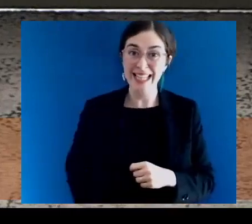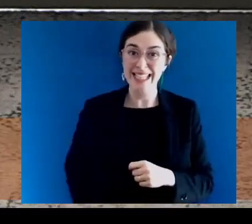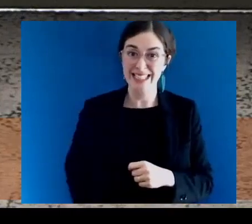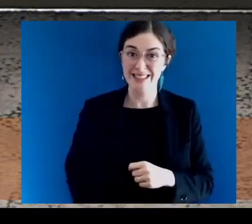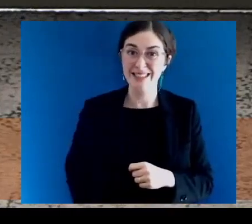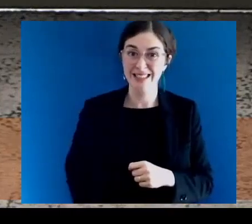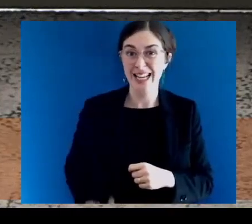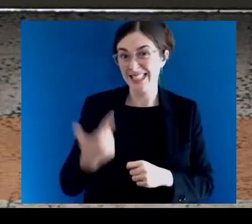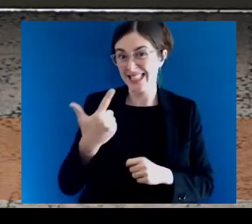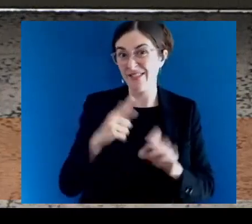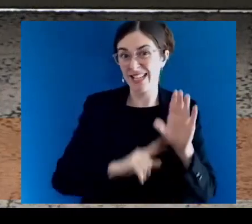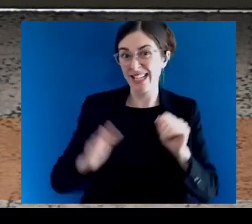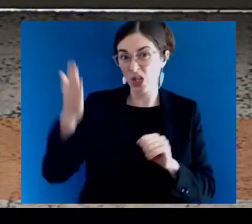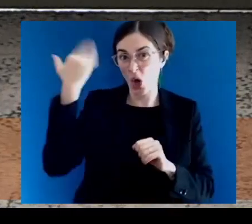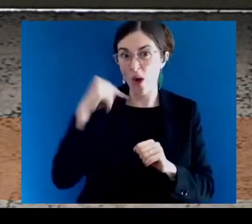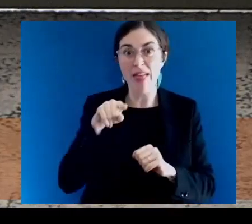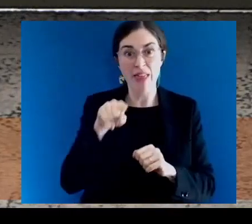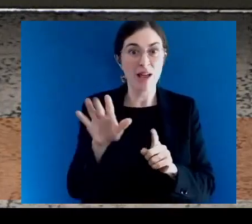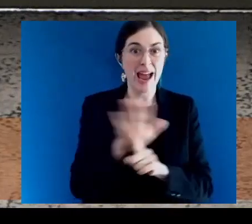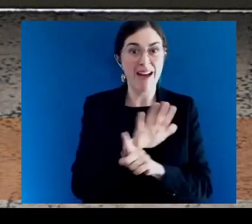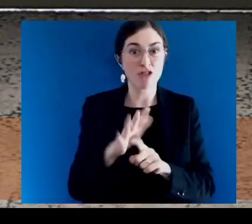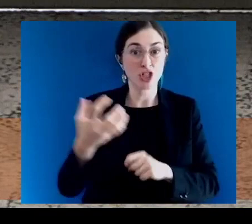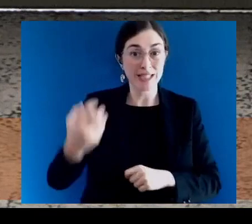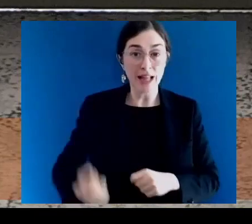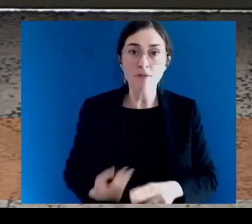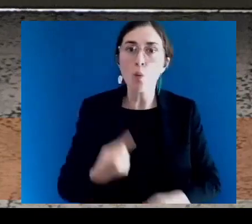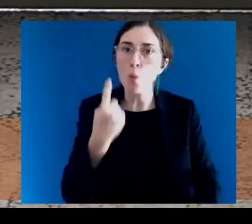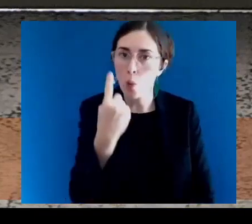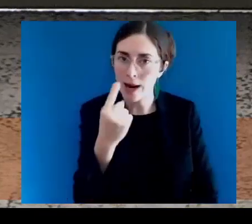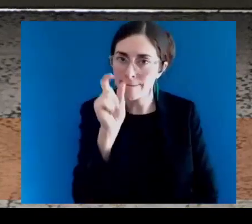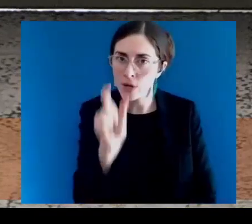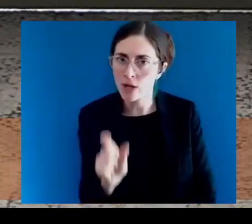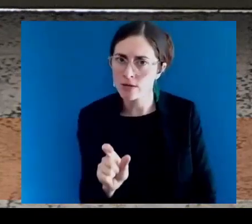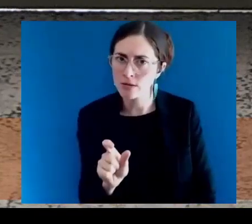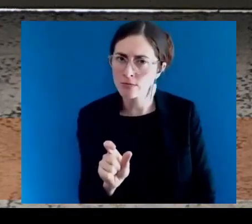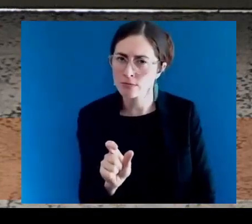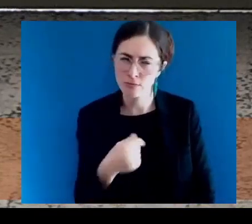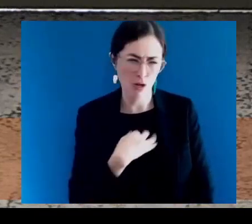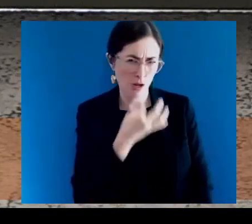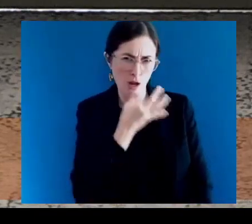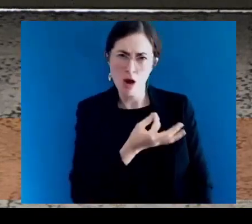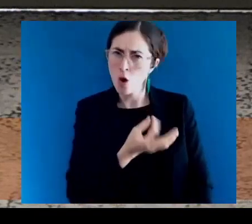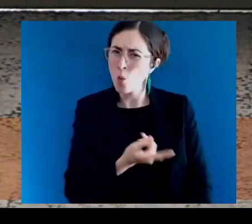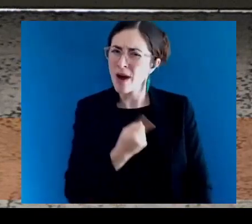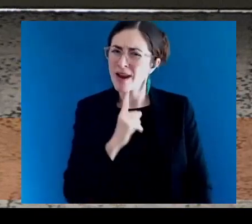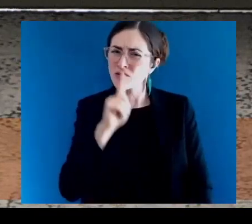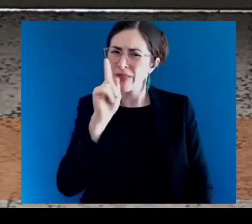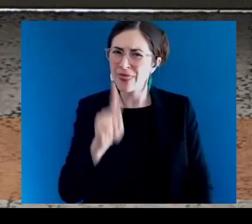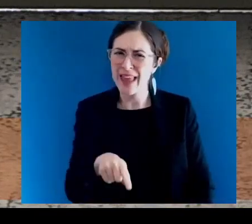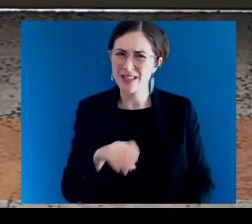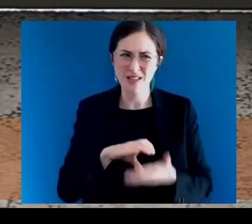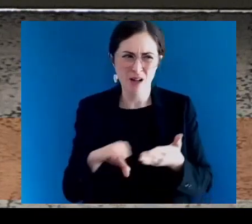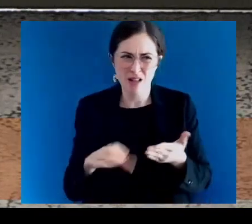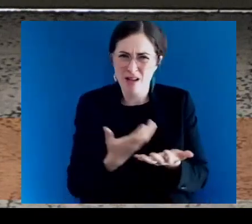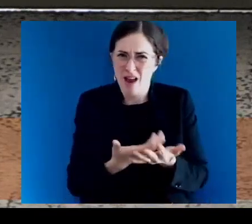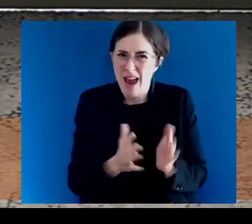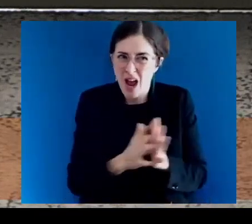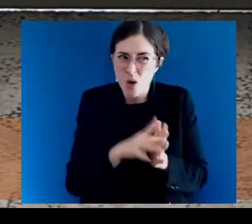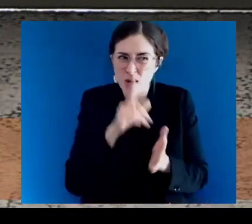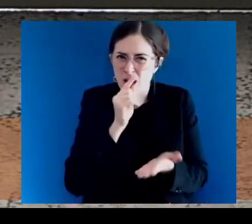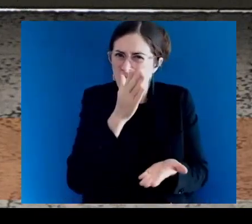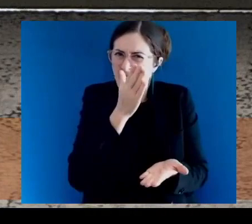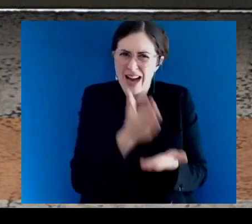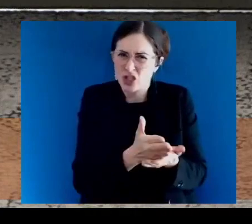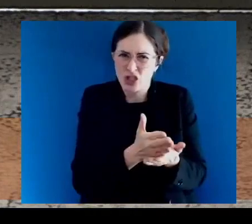ago. So my question is, how can $100,000 meaningfully enable a traditional owner corporation to respond to